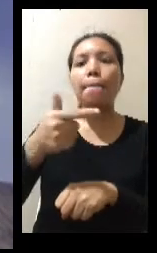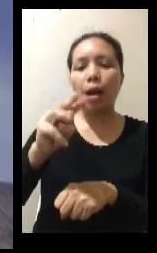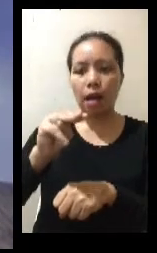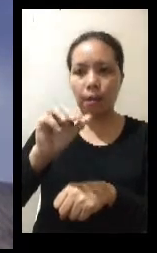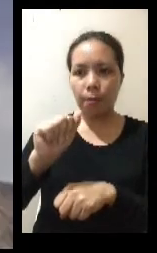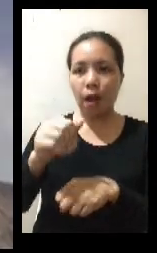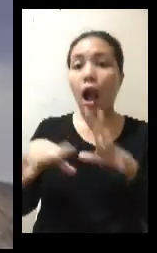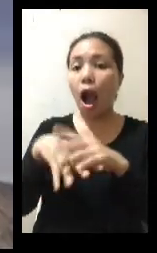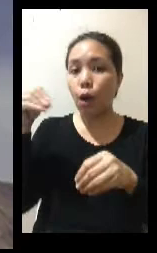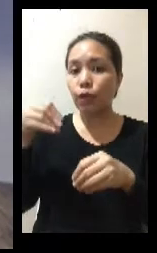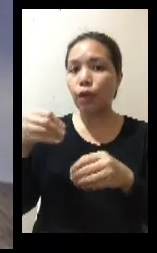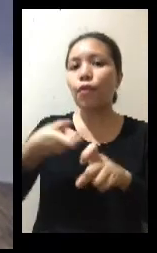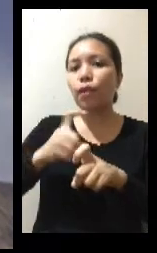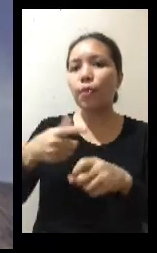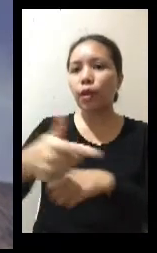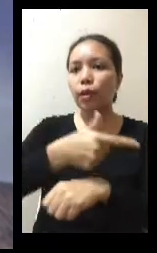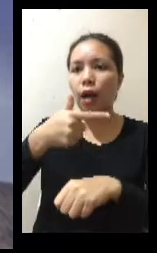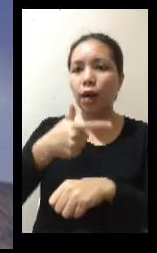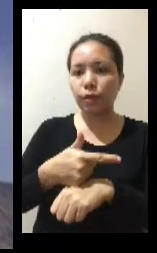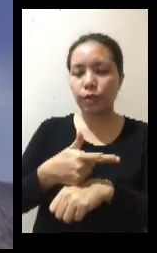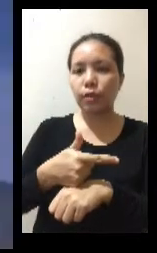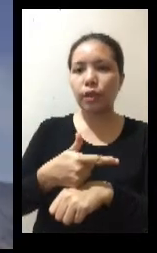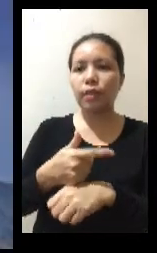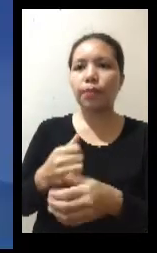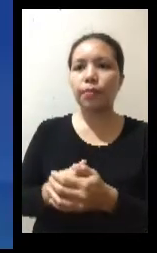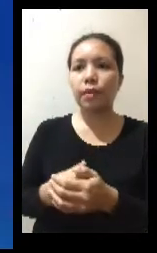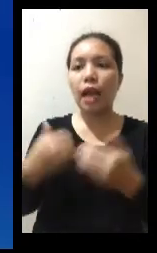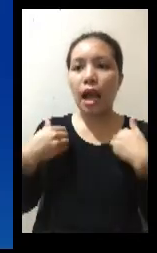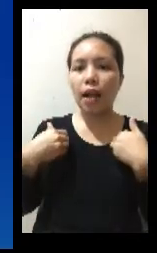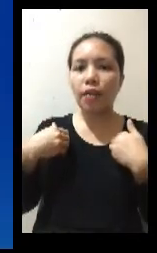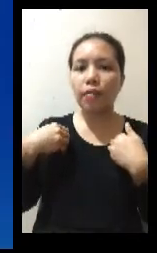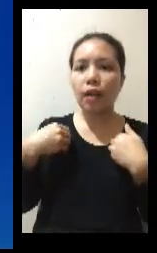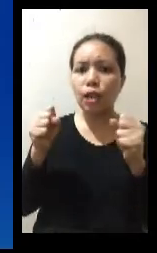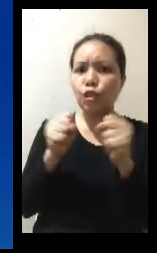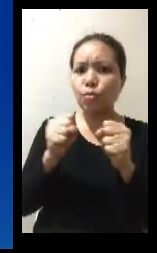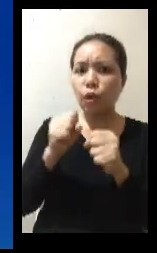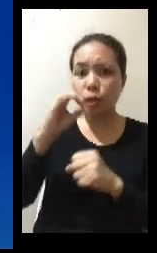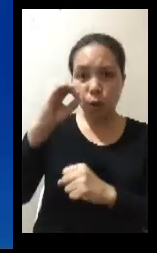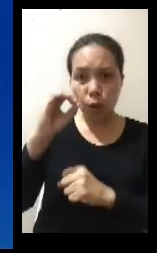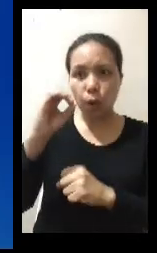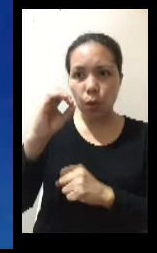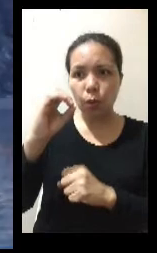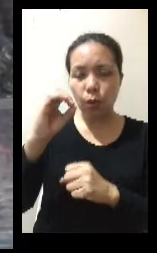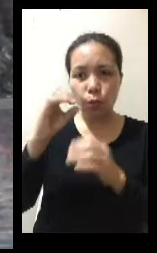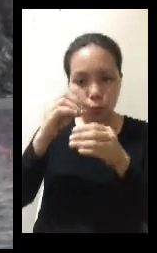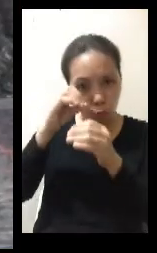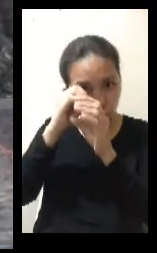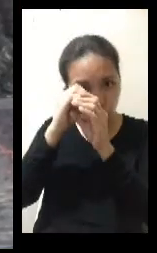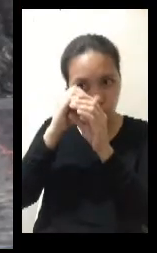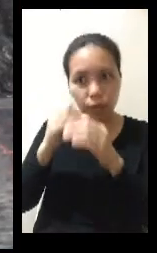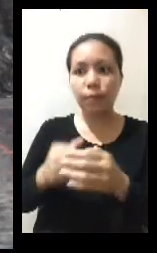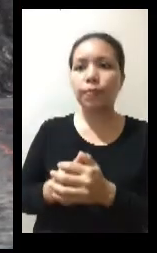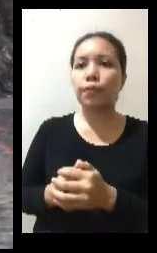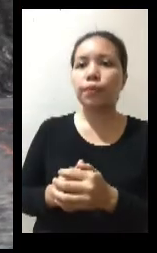rock called magma come out of the ground. Therefore, a volcano can be a tall mountain or a small hole in the